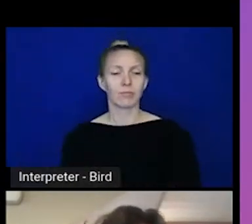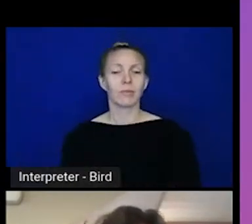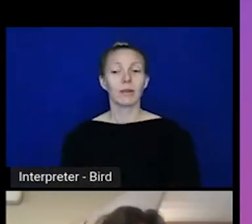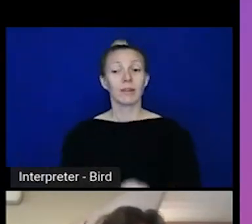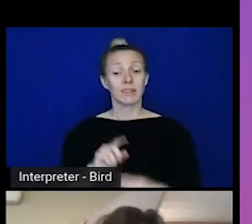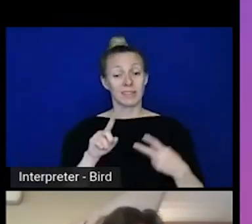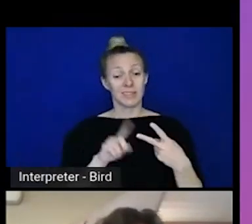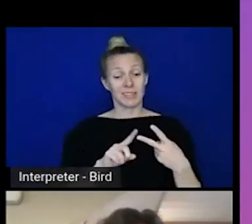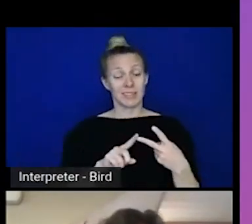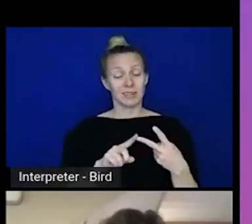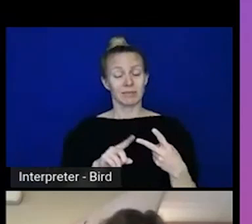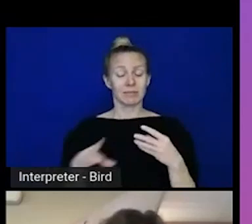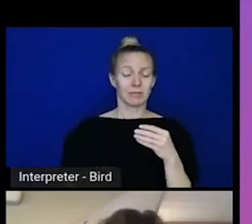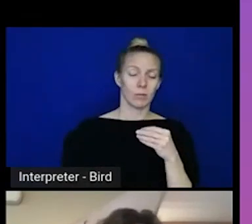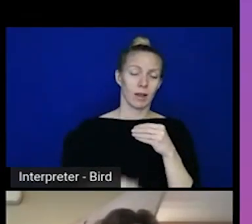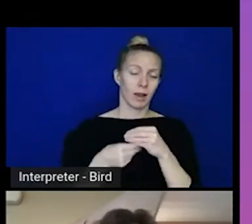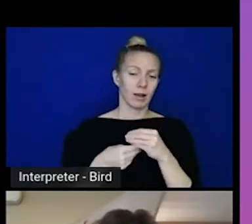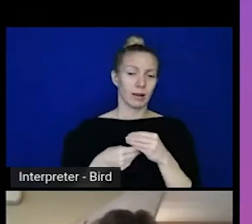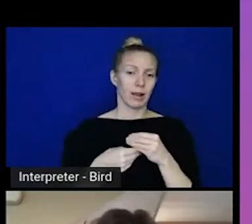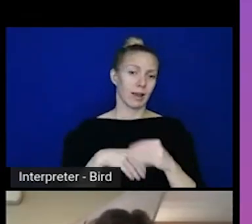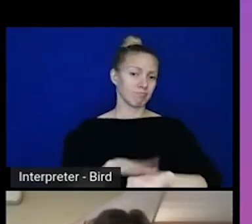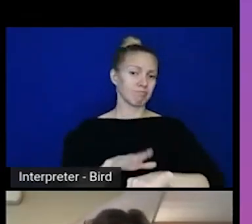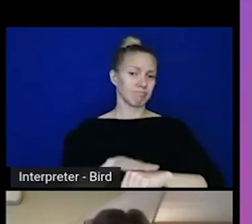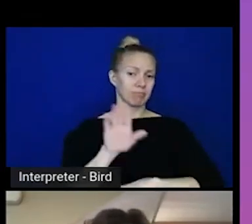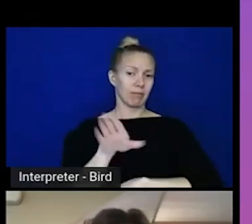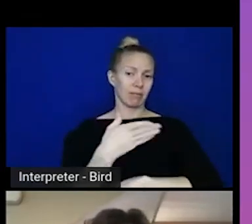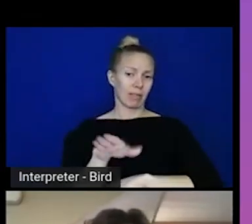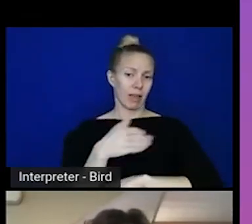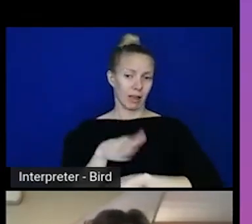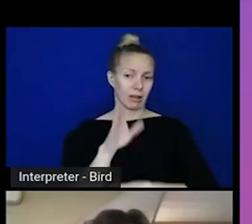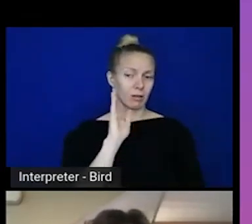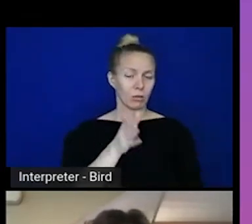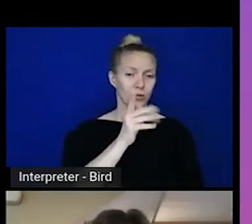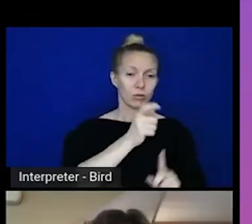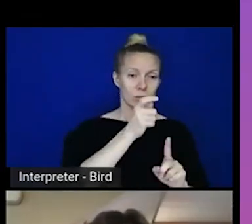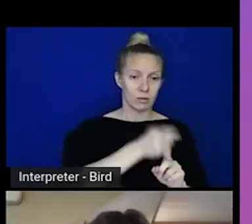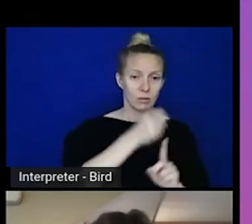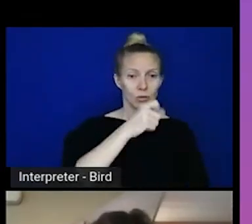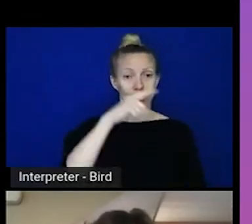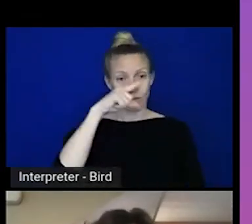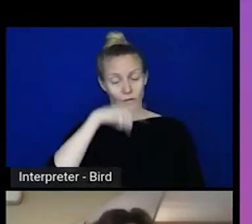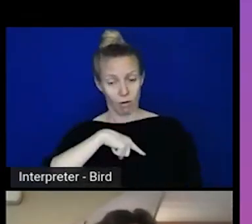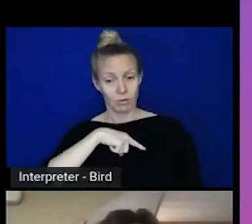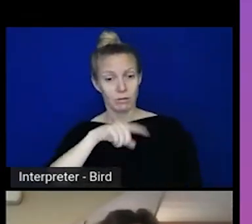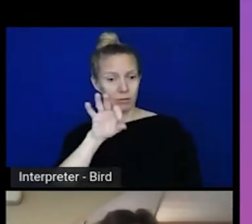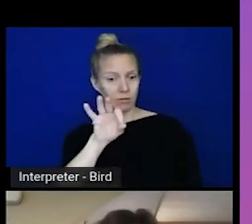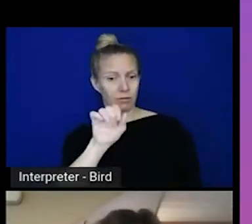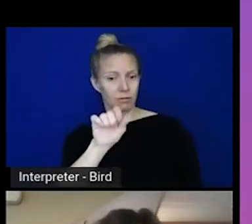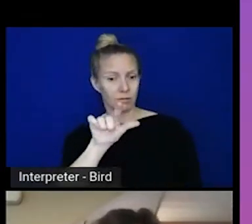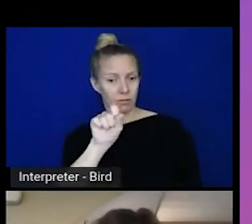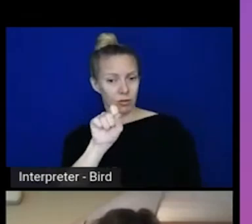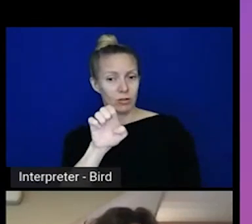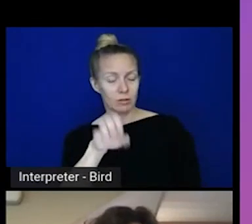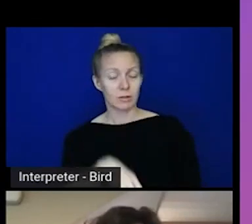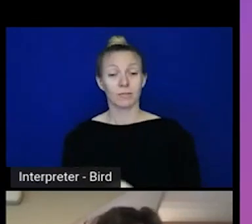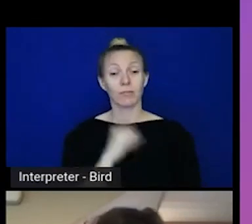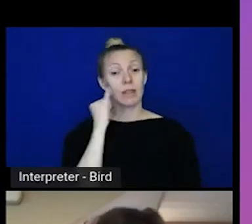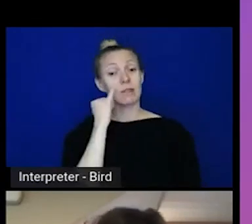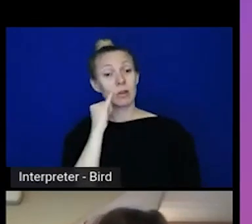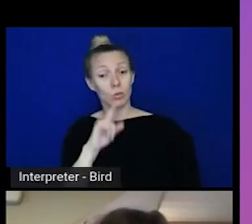module, which defaults to false, which if it was true would add the IM members